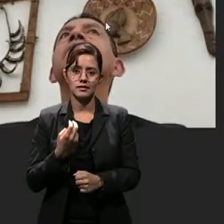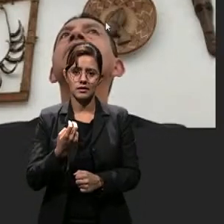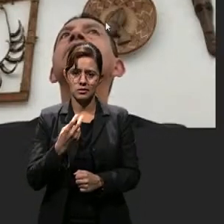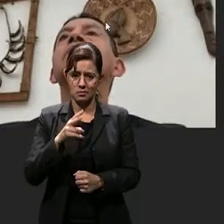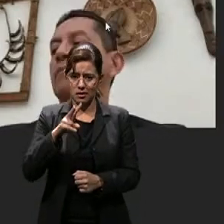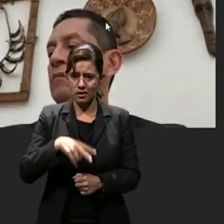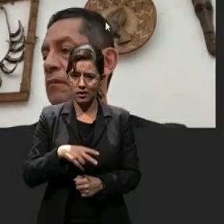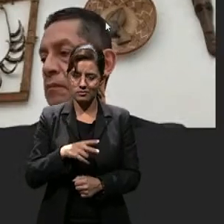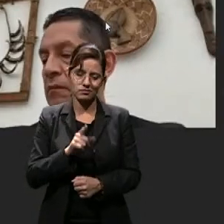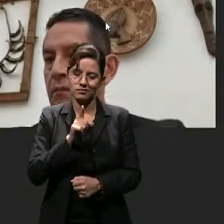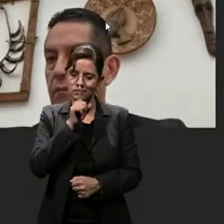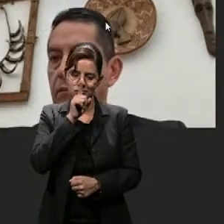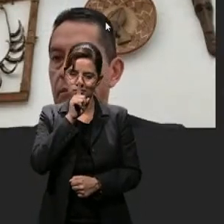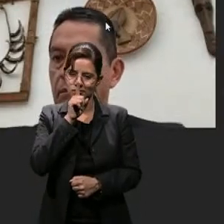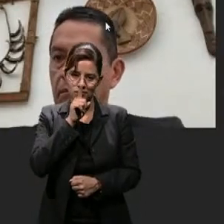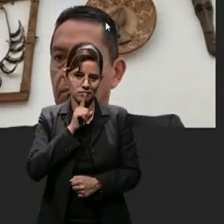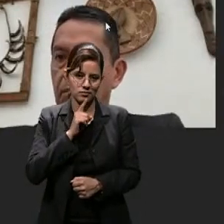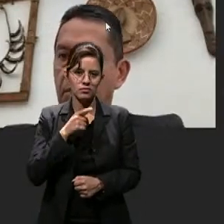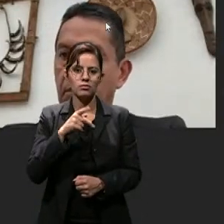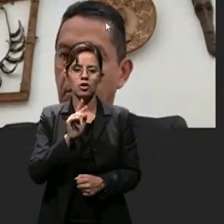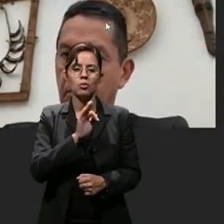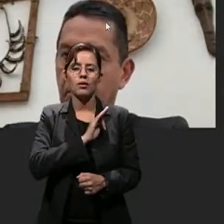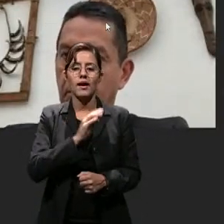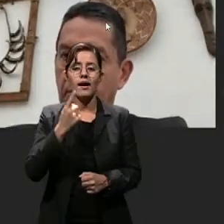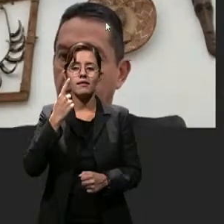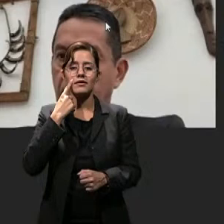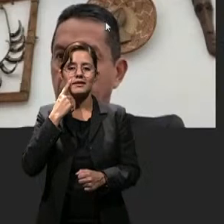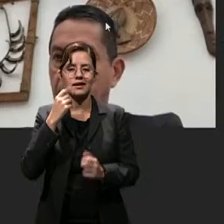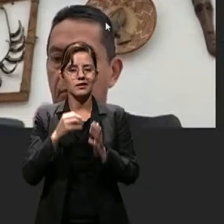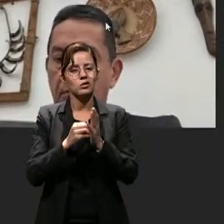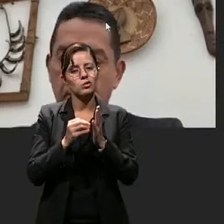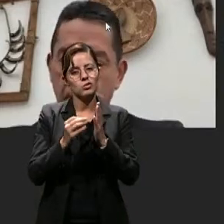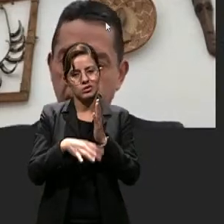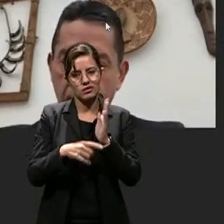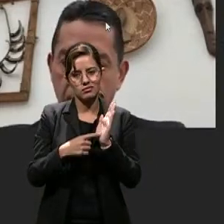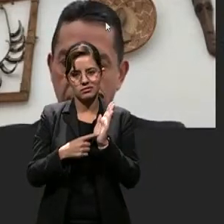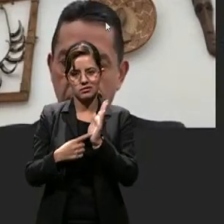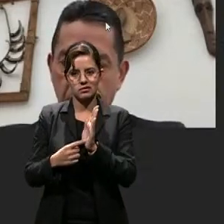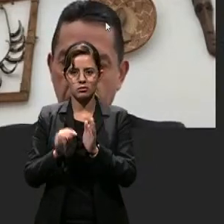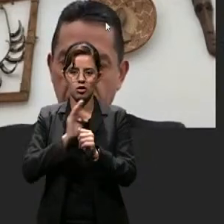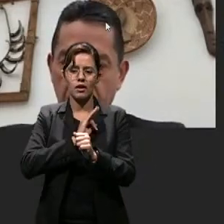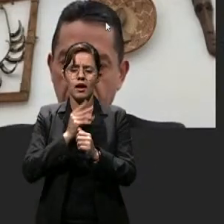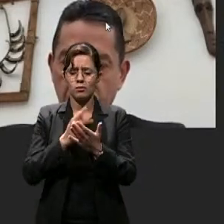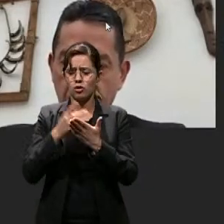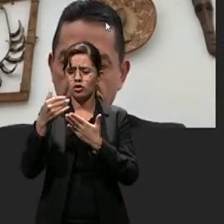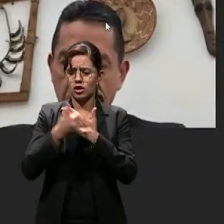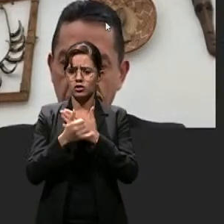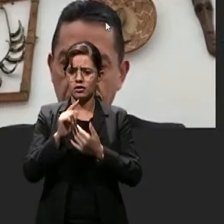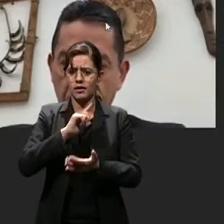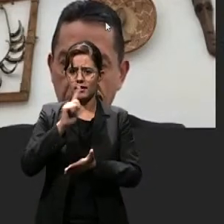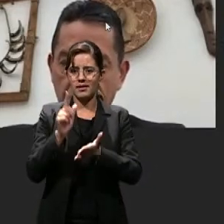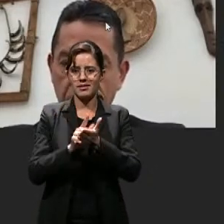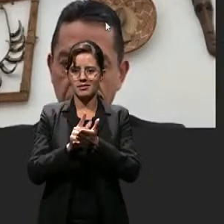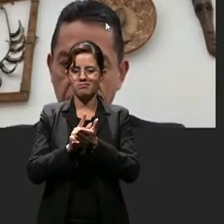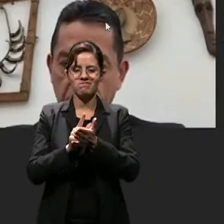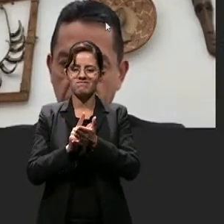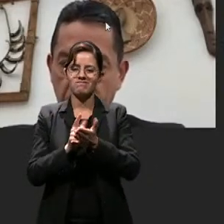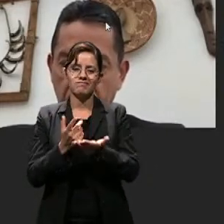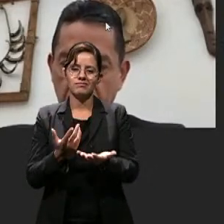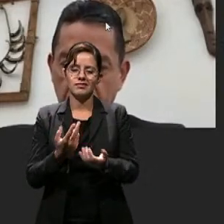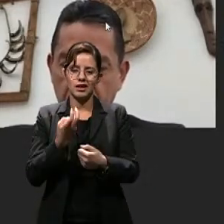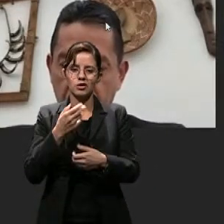that are lying, but they allow us to present